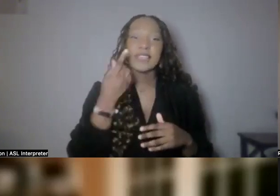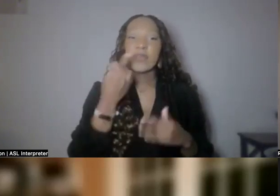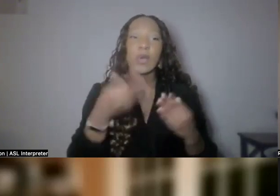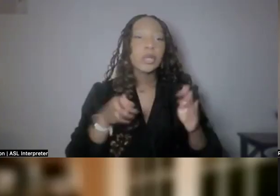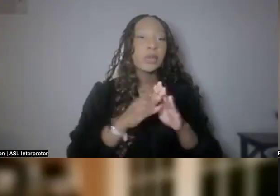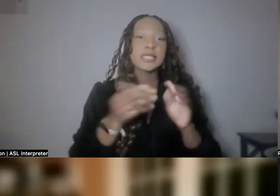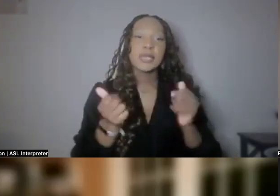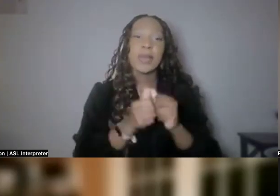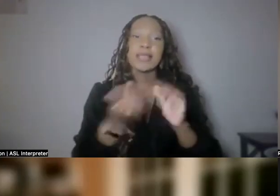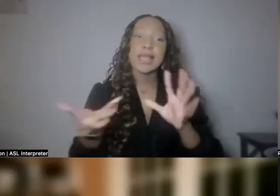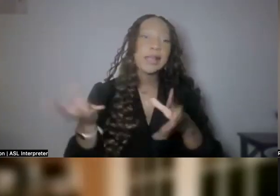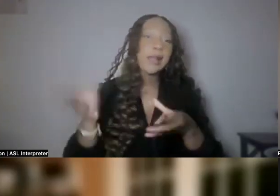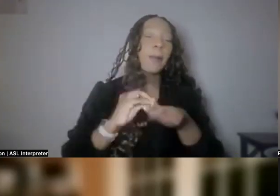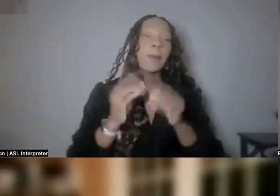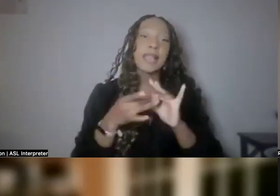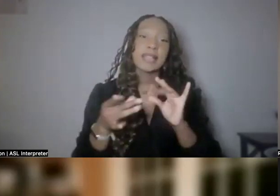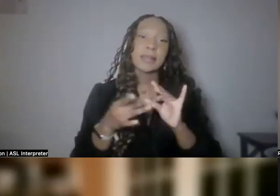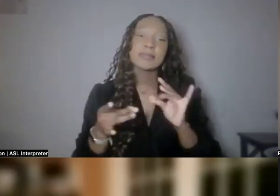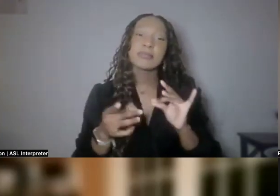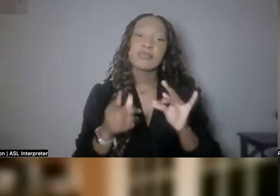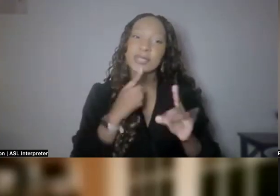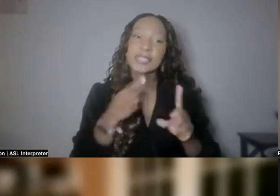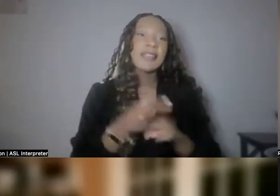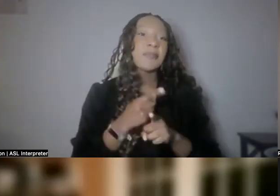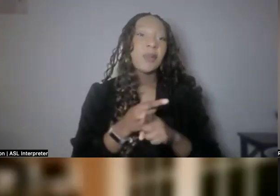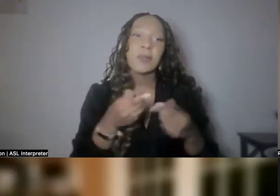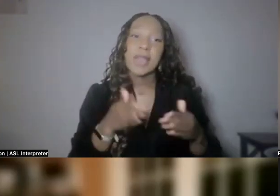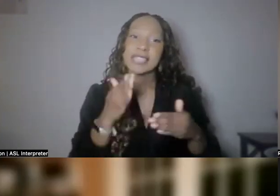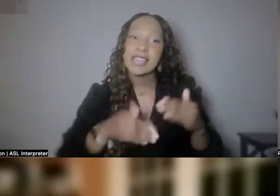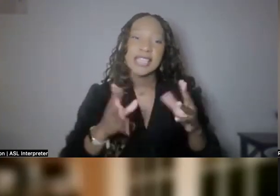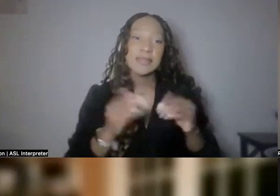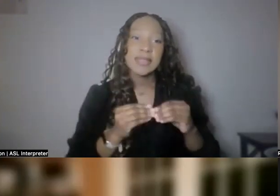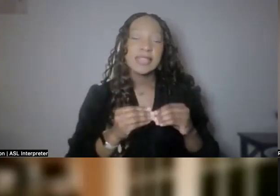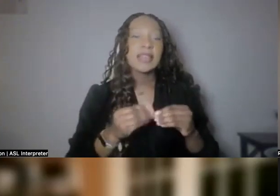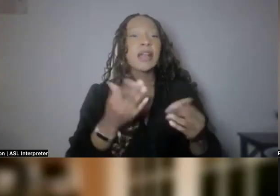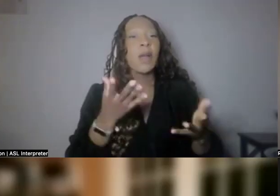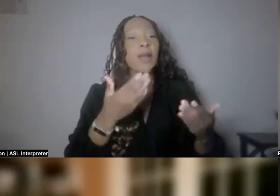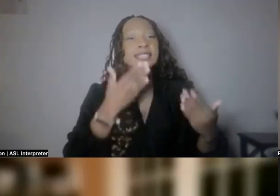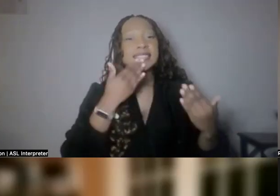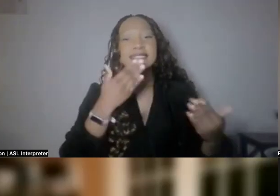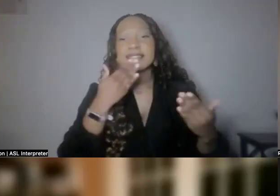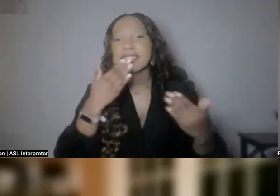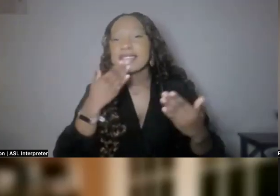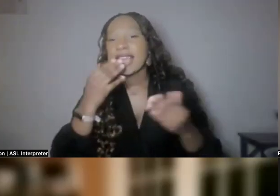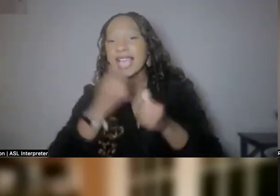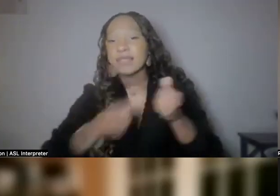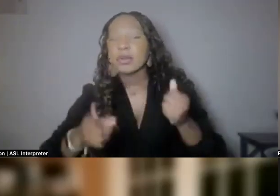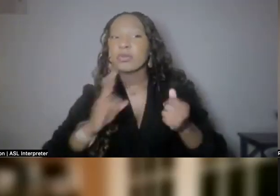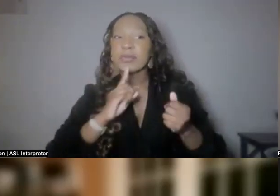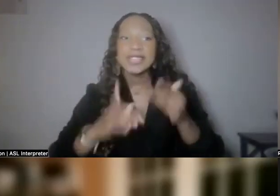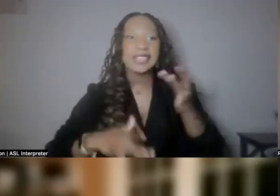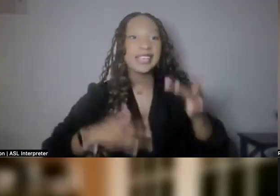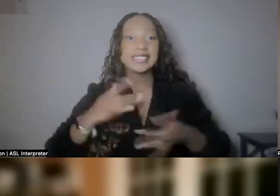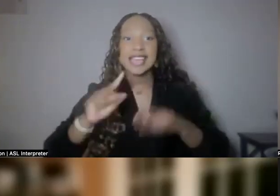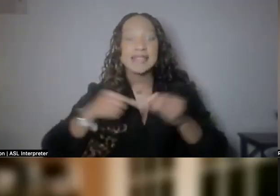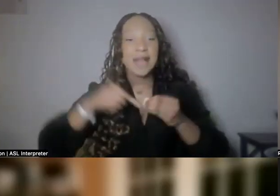comprehensive comments seems most appropriate. We personally want to thank you. We really did. We're excited about this